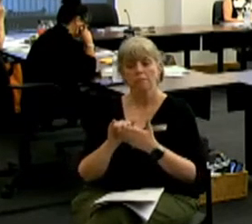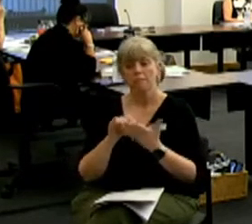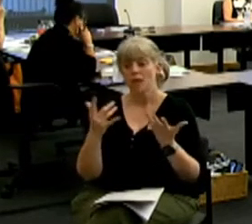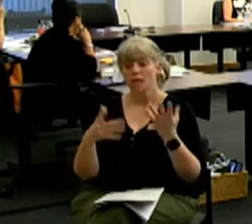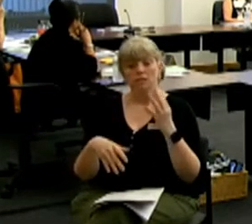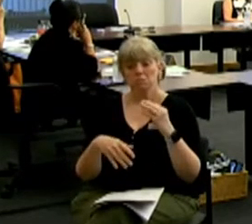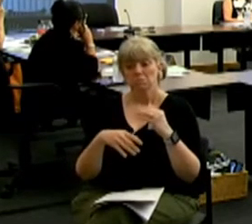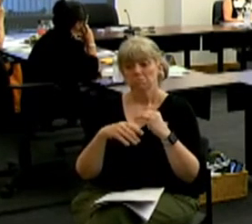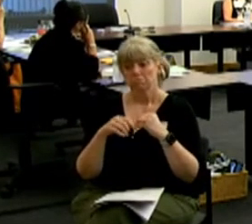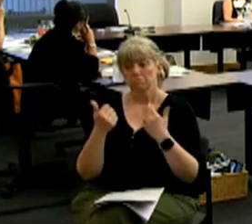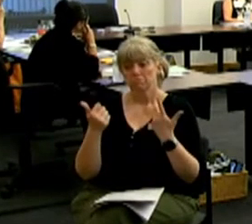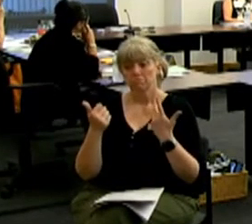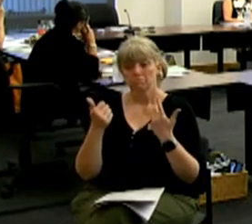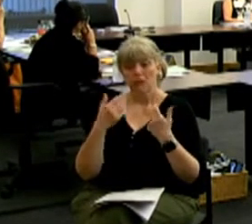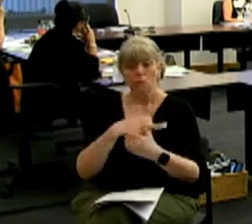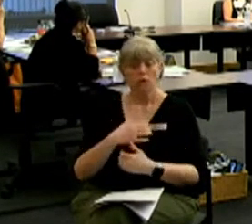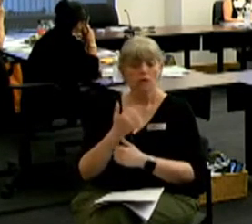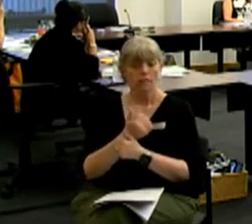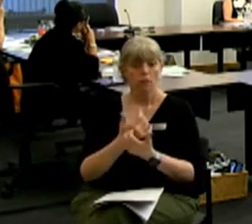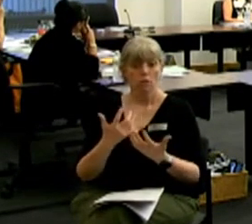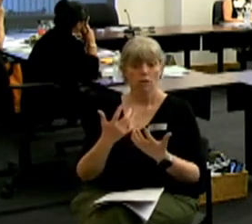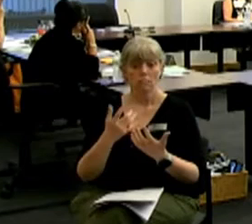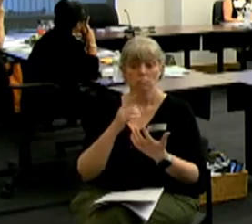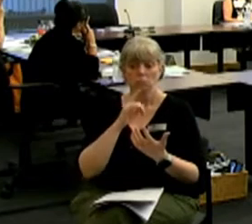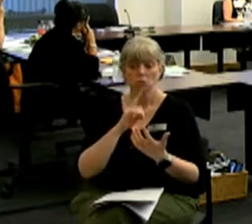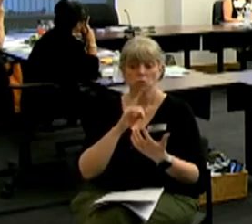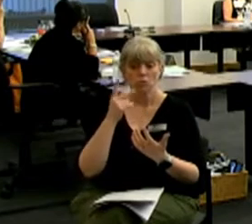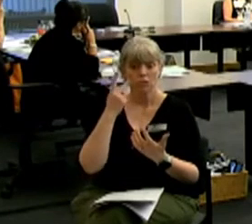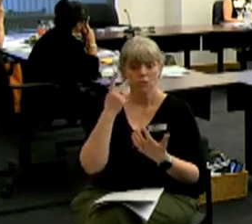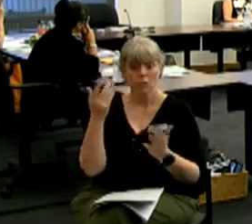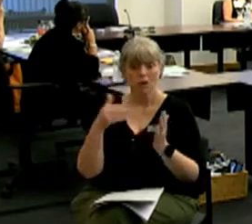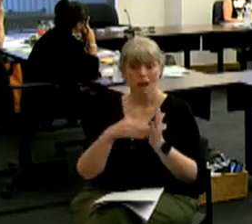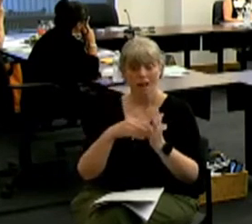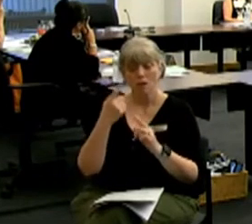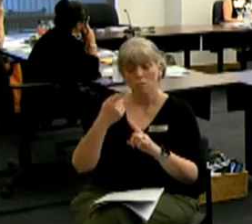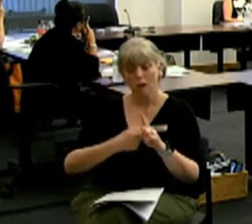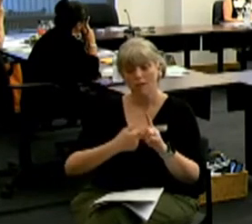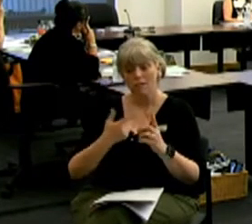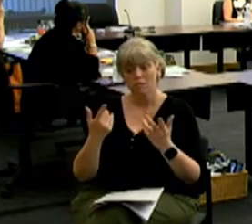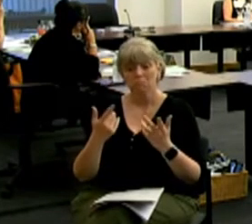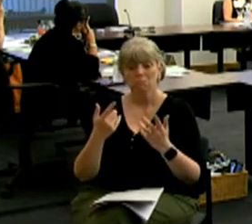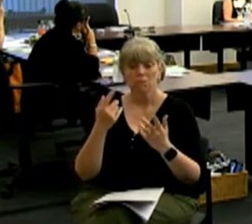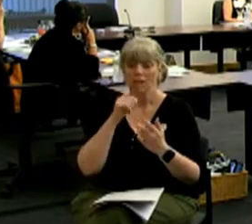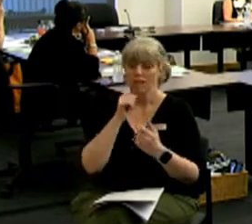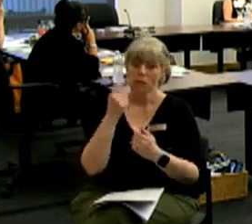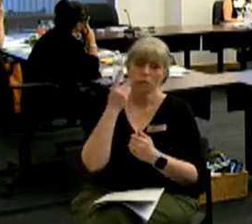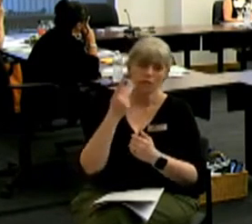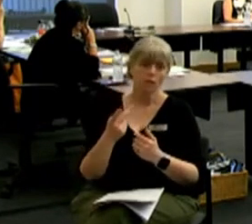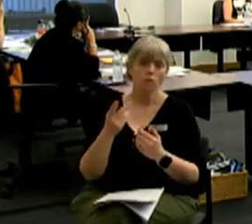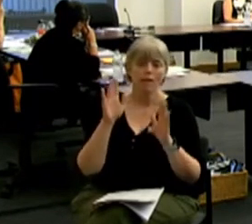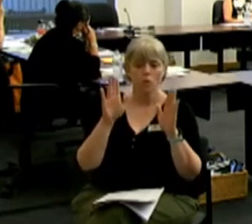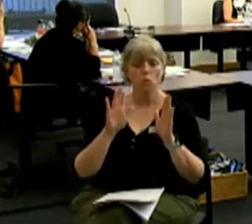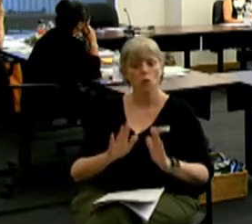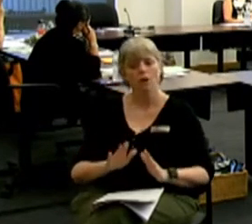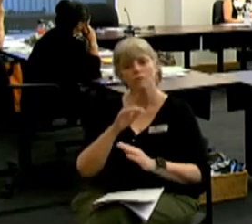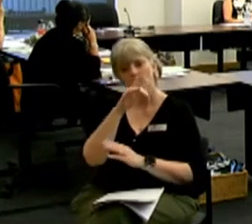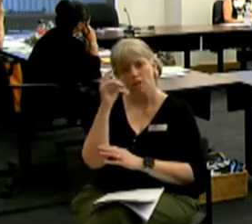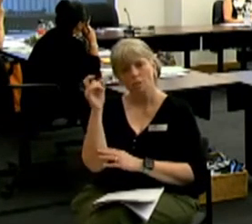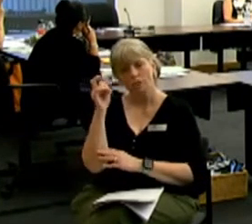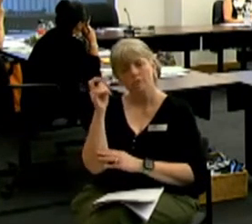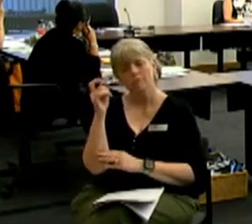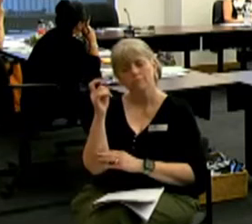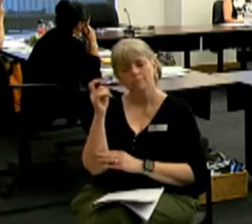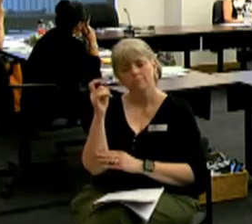than that, I wish everybody, I'm sure we'll see you again in a month or so, but if I don't see you folks, have a wonderful summer,